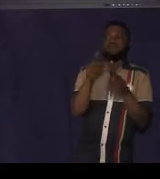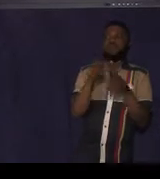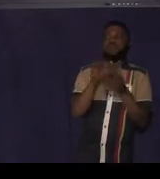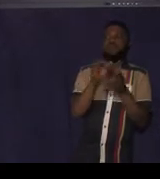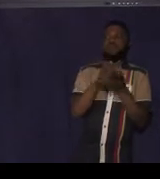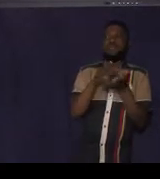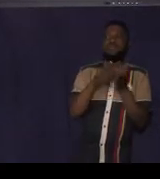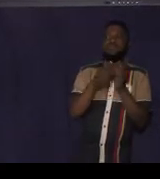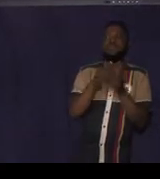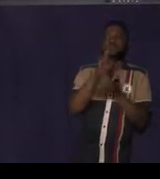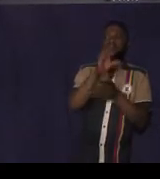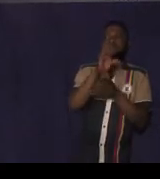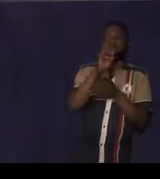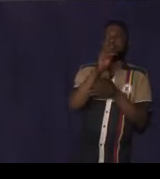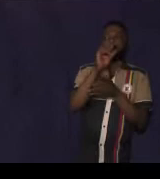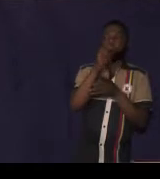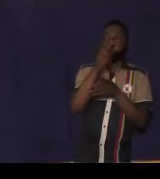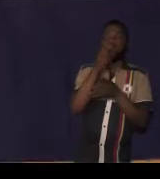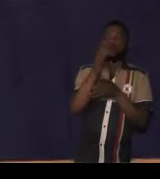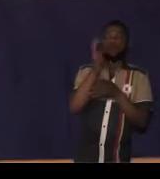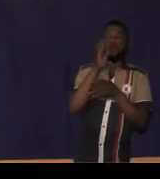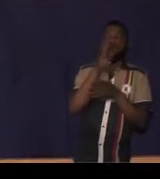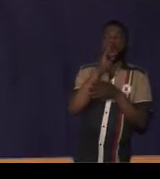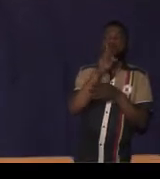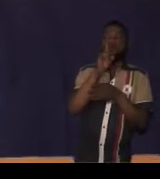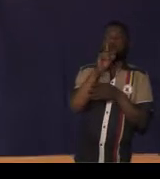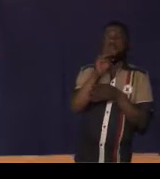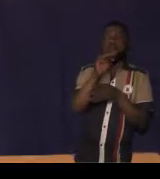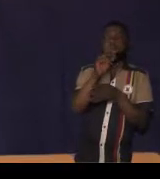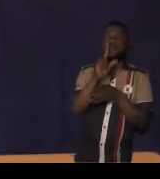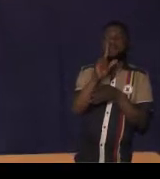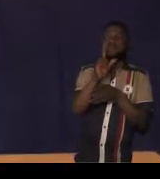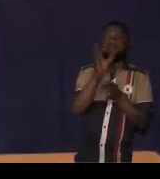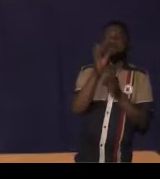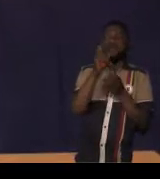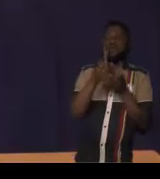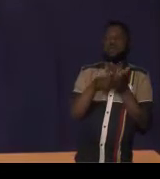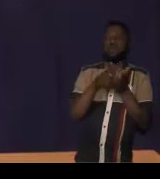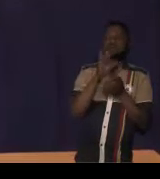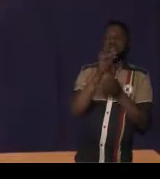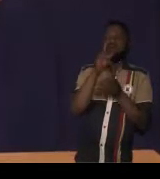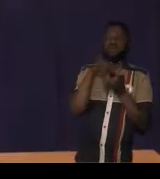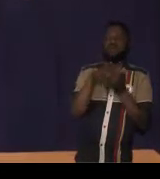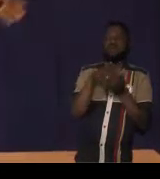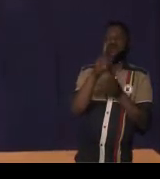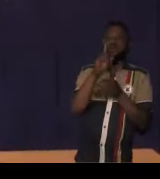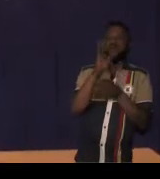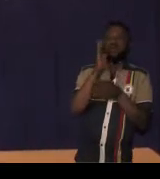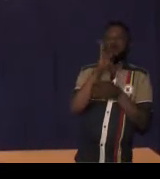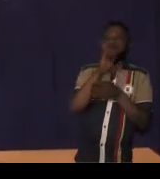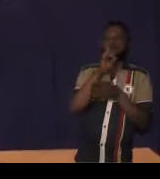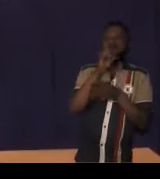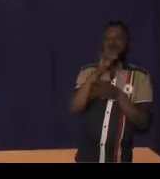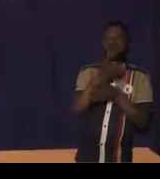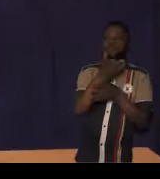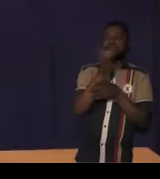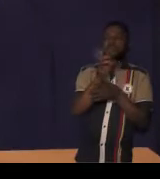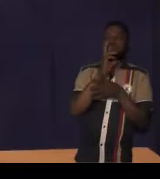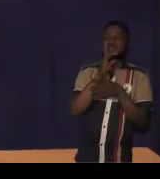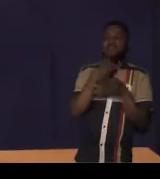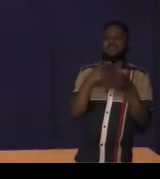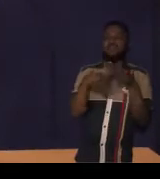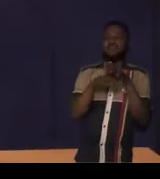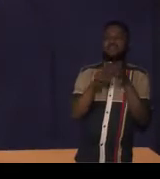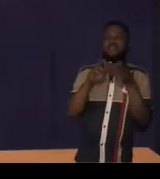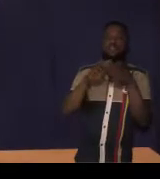And so that means that 1 centimeter cube will be 1 milliliter. If 1000 is 1000, then 1 will be 1. So these are the